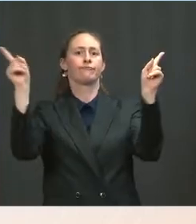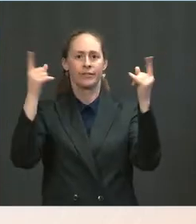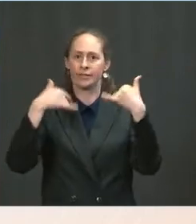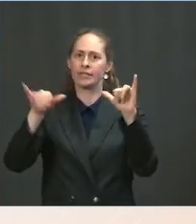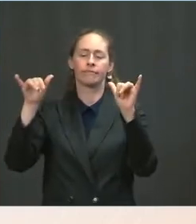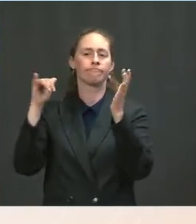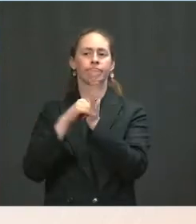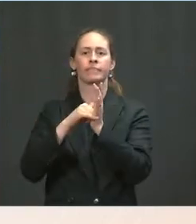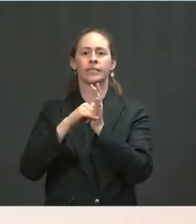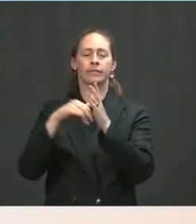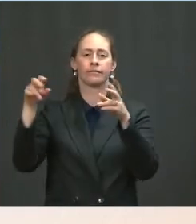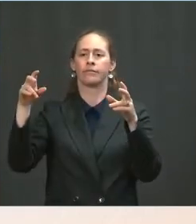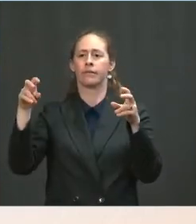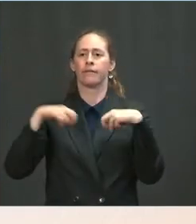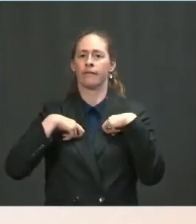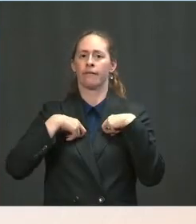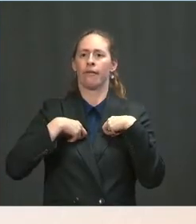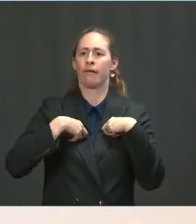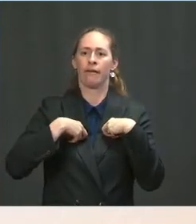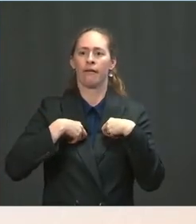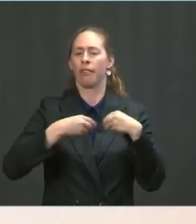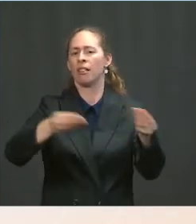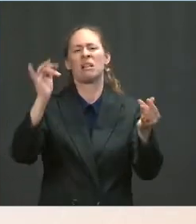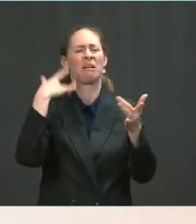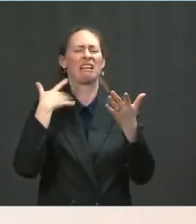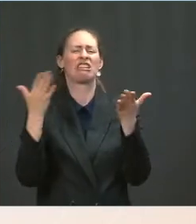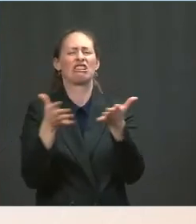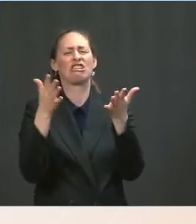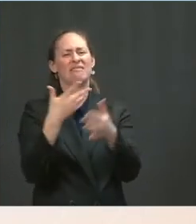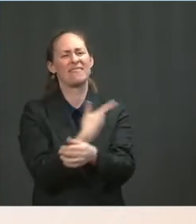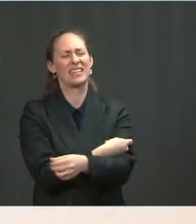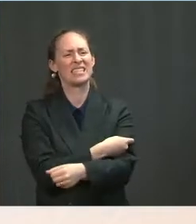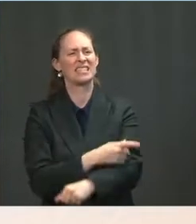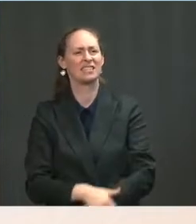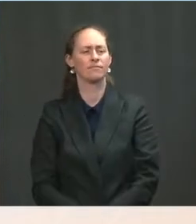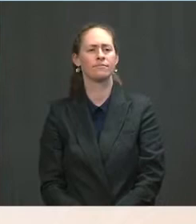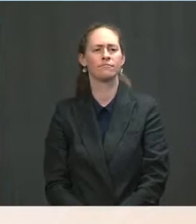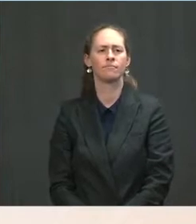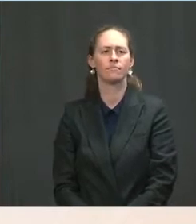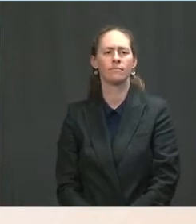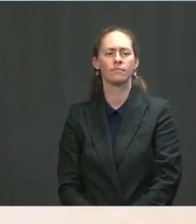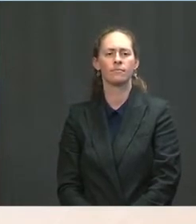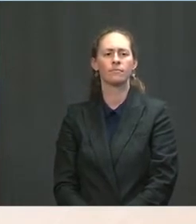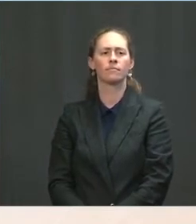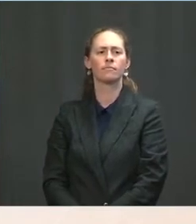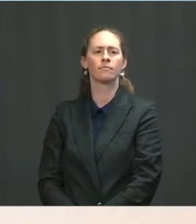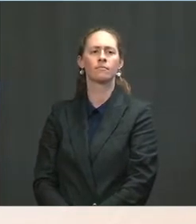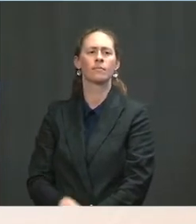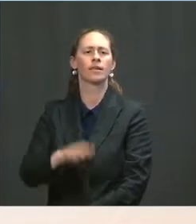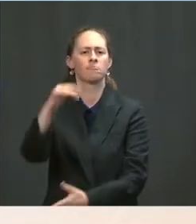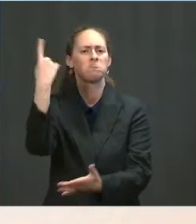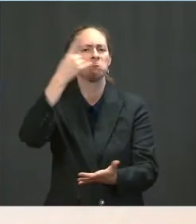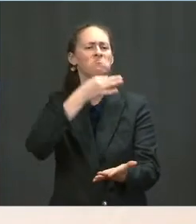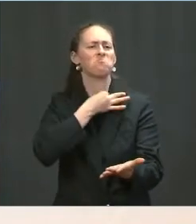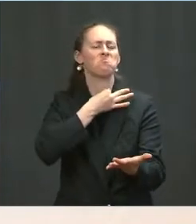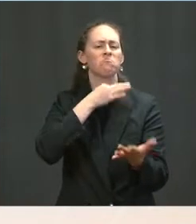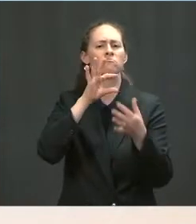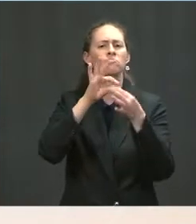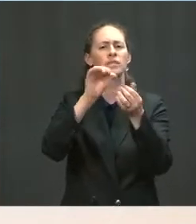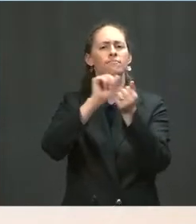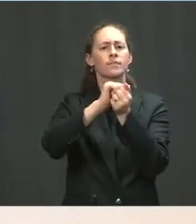continues to be, please get vaccinated. On the eviction moratorium, Speaker Pelosi in her statement said that only $3 billion out of an